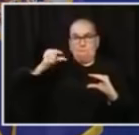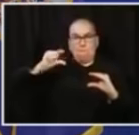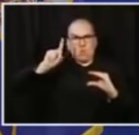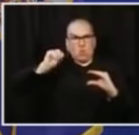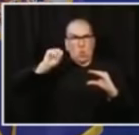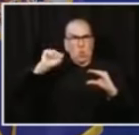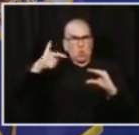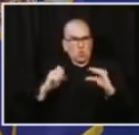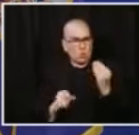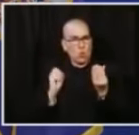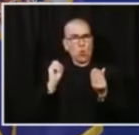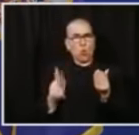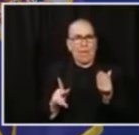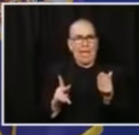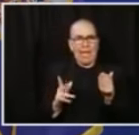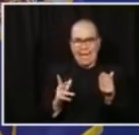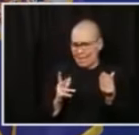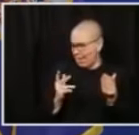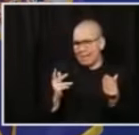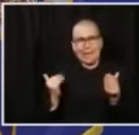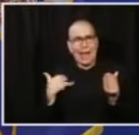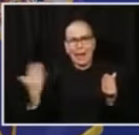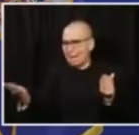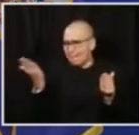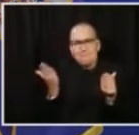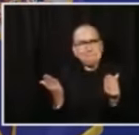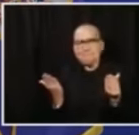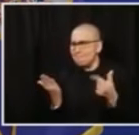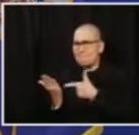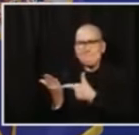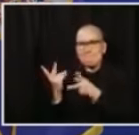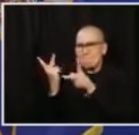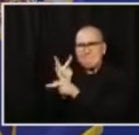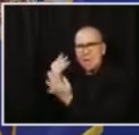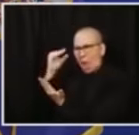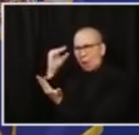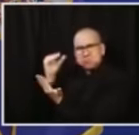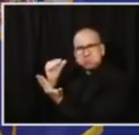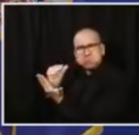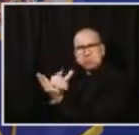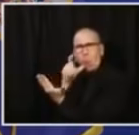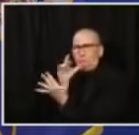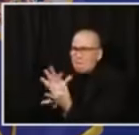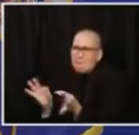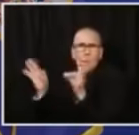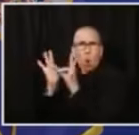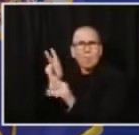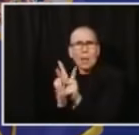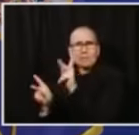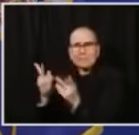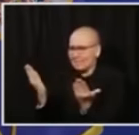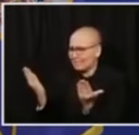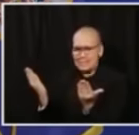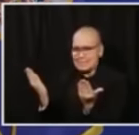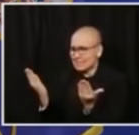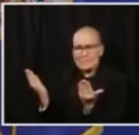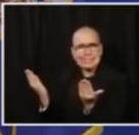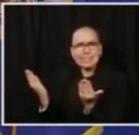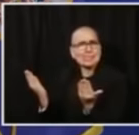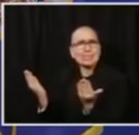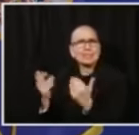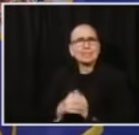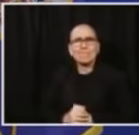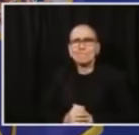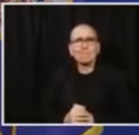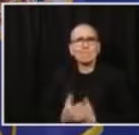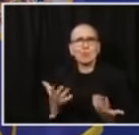talked about. If we can get this vaccine to the people who are most vulnerable for poor outcomes, and the people who take care of the people